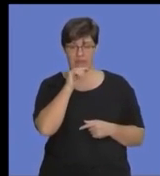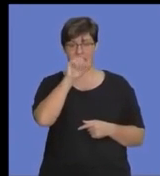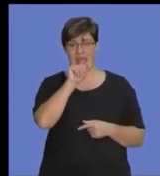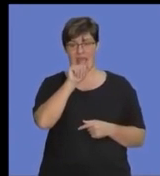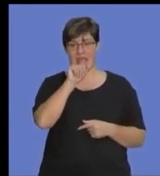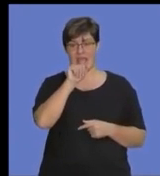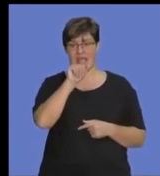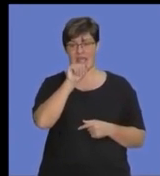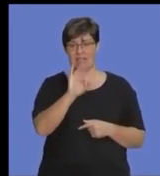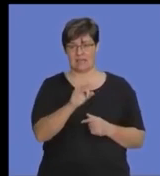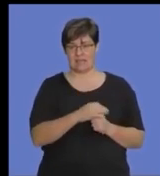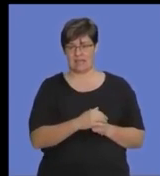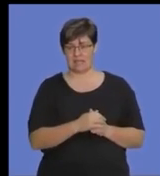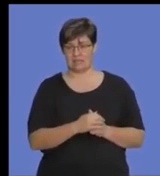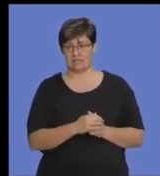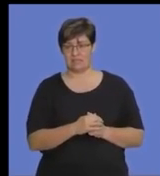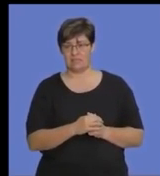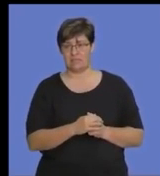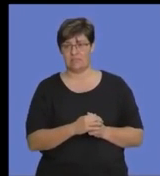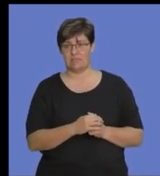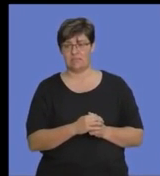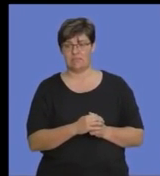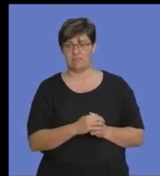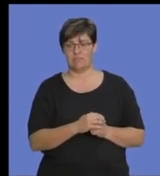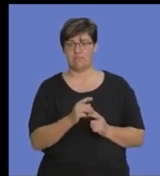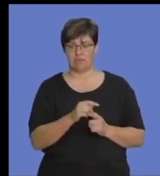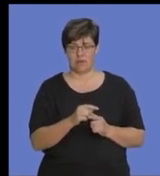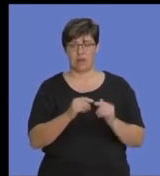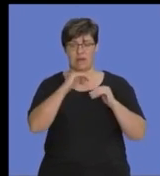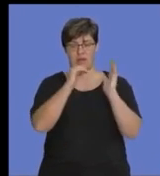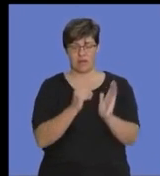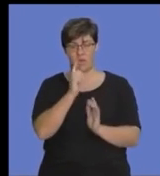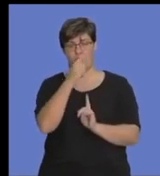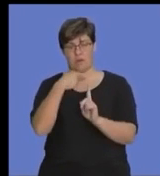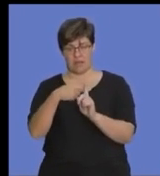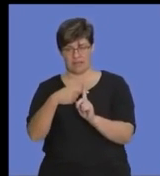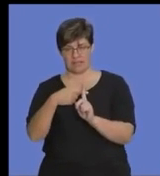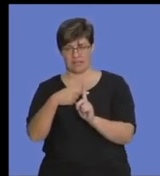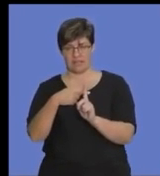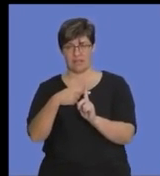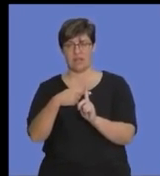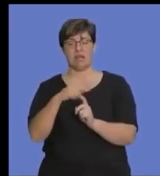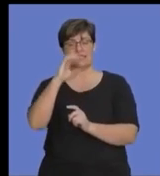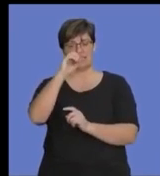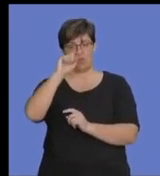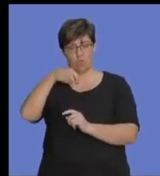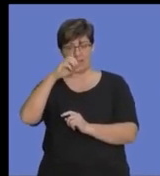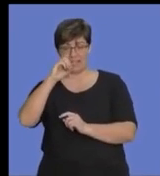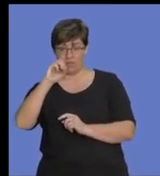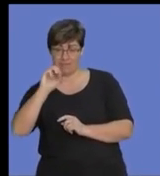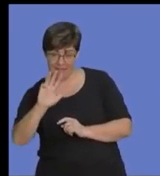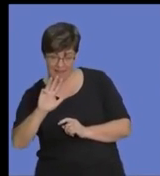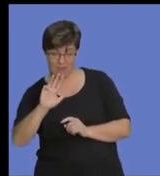the A3. So that's what he got for the 3 years, into 1 plus at the changed interest, which